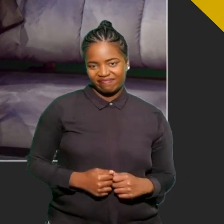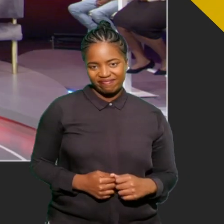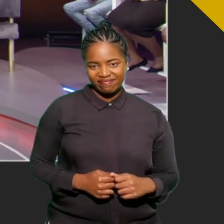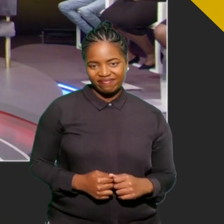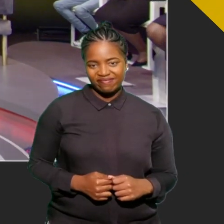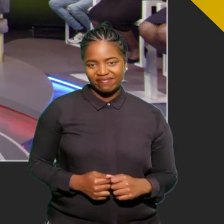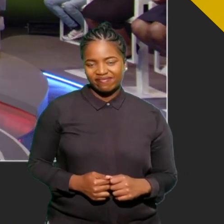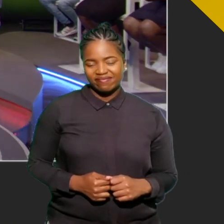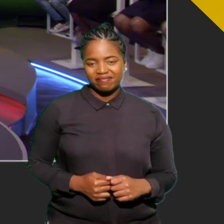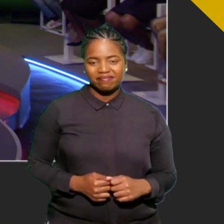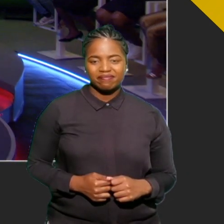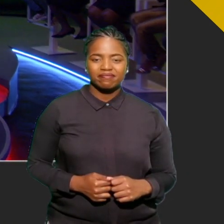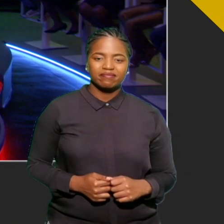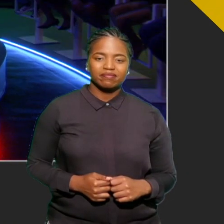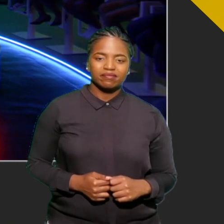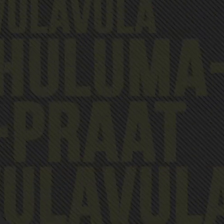besibuya.